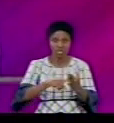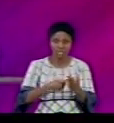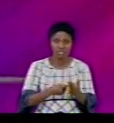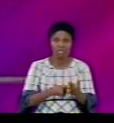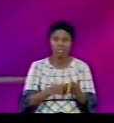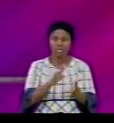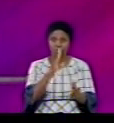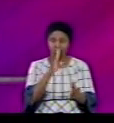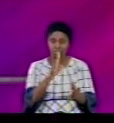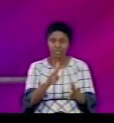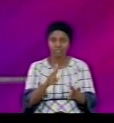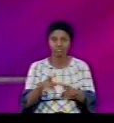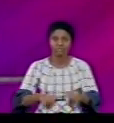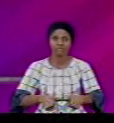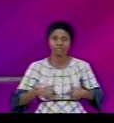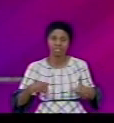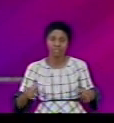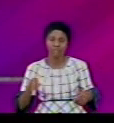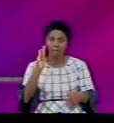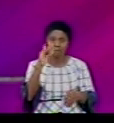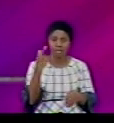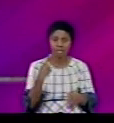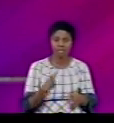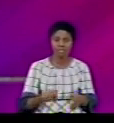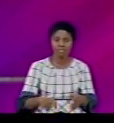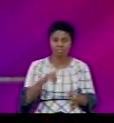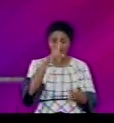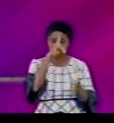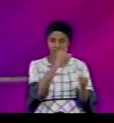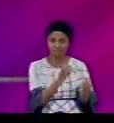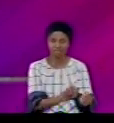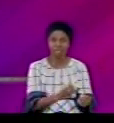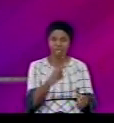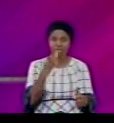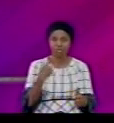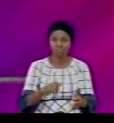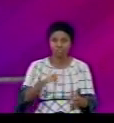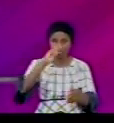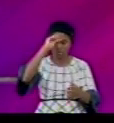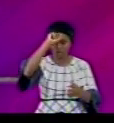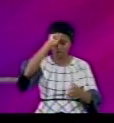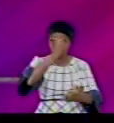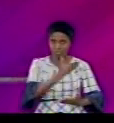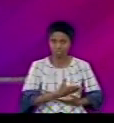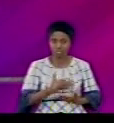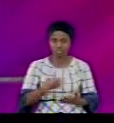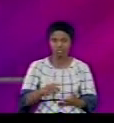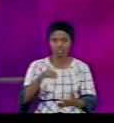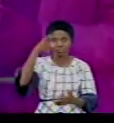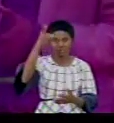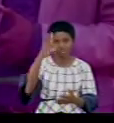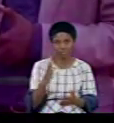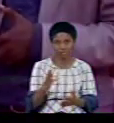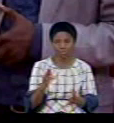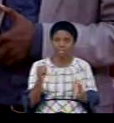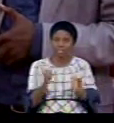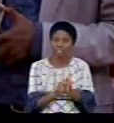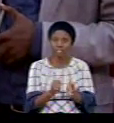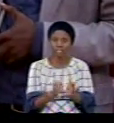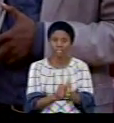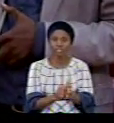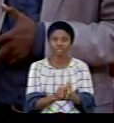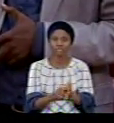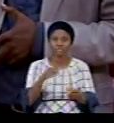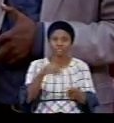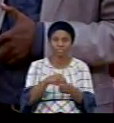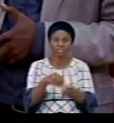Lord, that faith that you put and plant in the heart of Paul the Apostle that brought him salvation and made